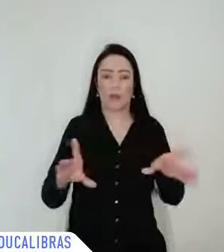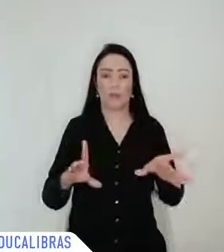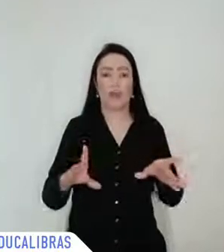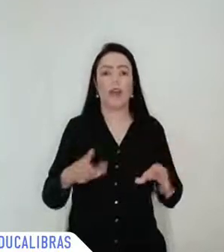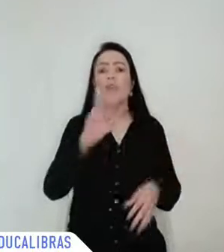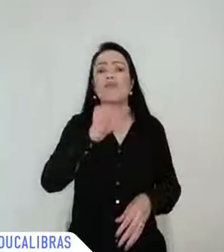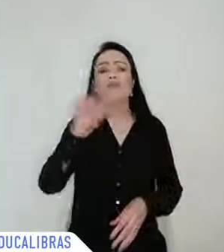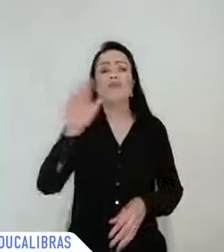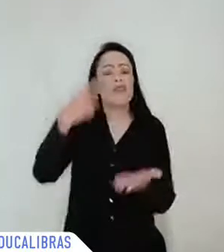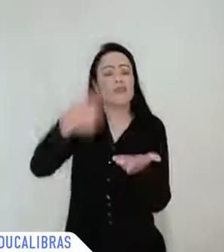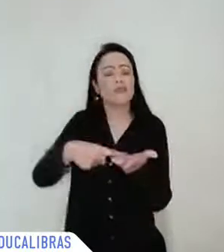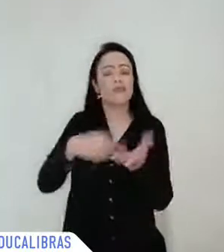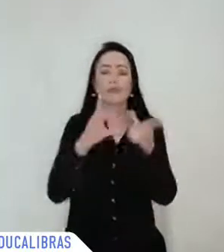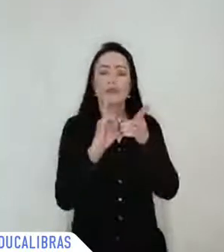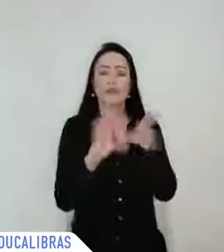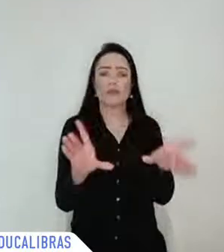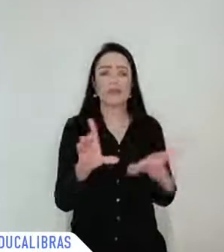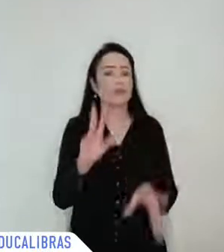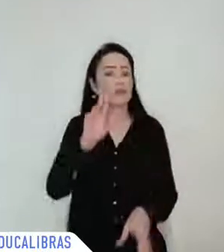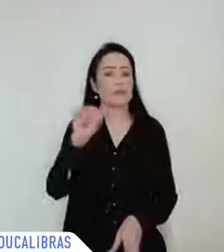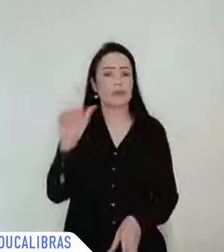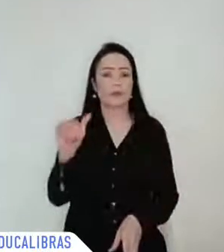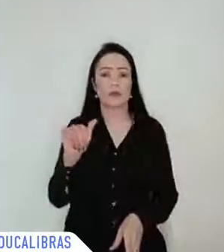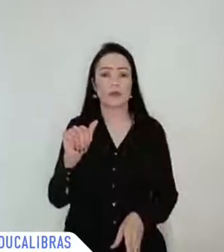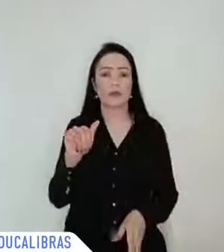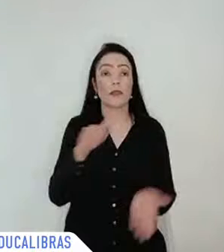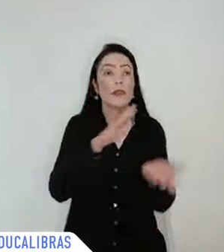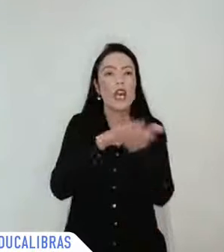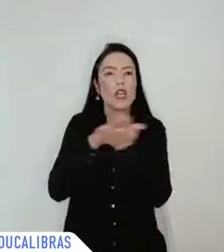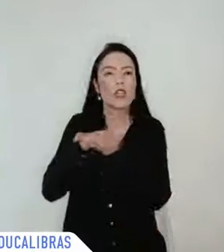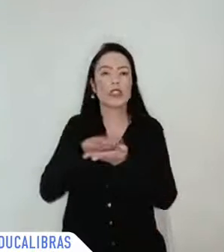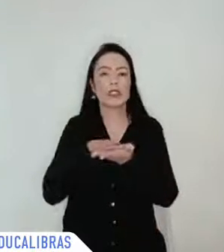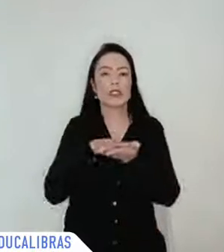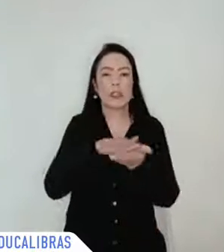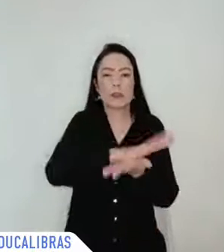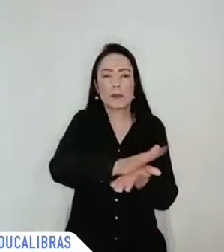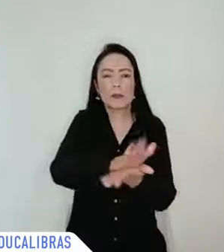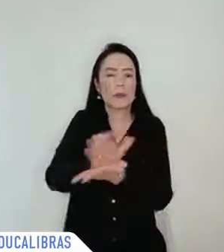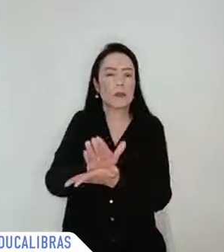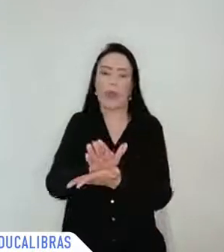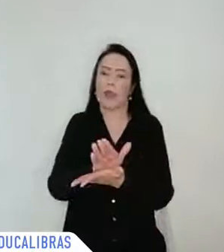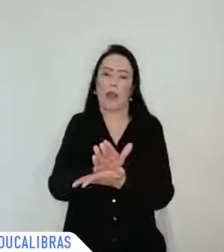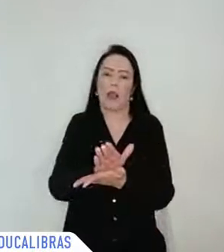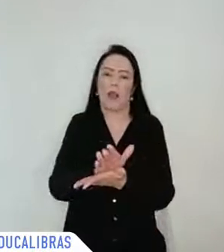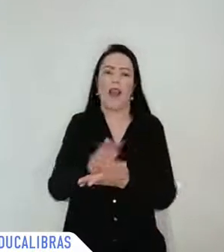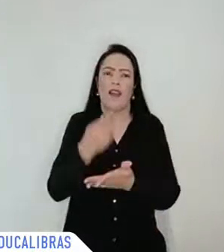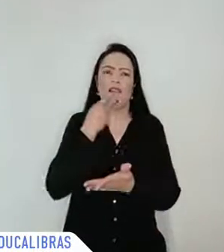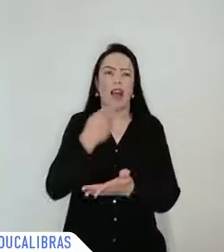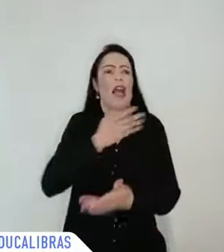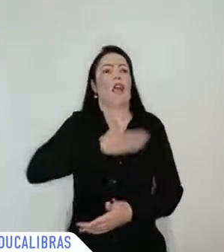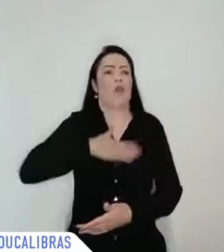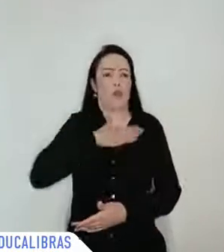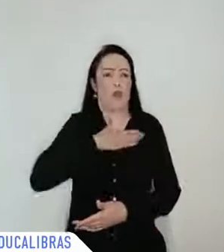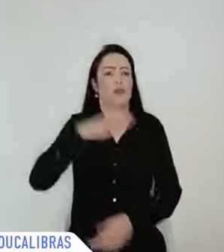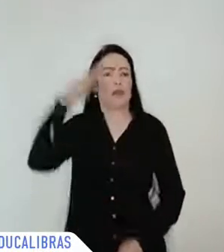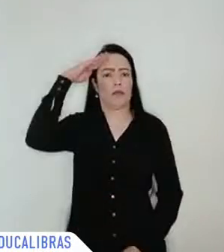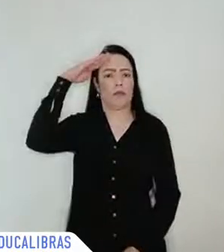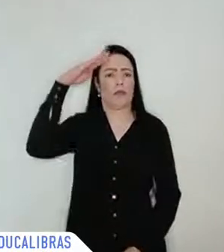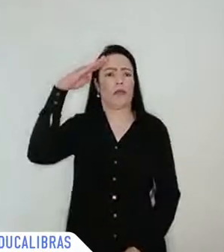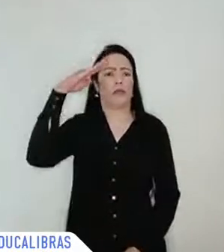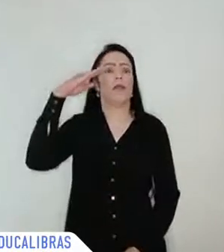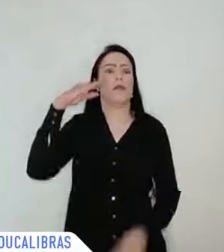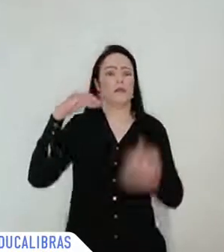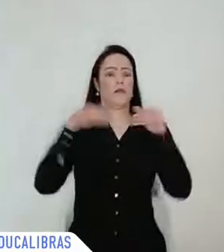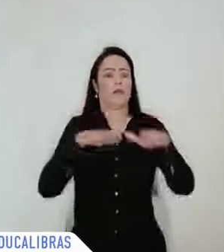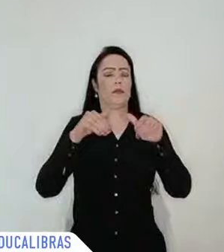an election, he represents a threat to democracy because he never defended democracy. His